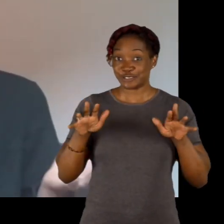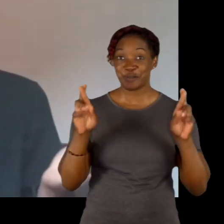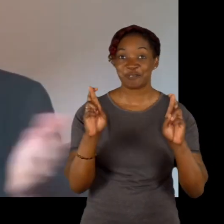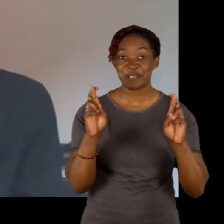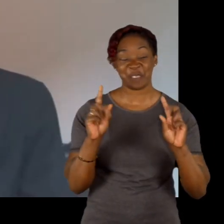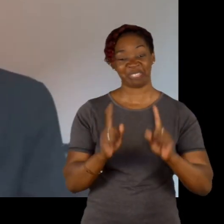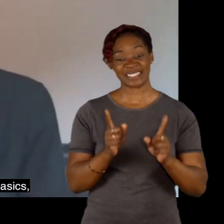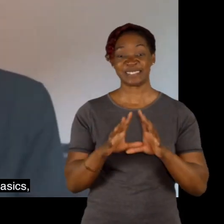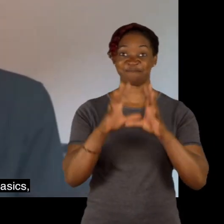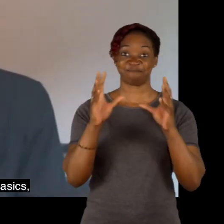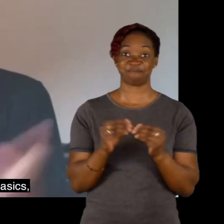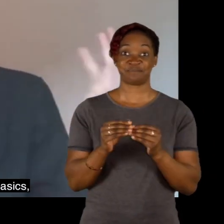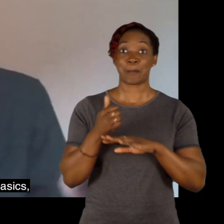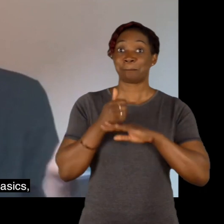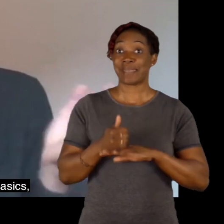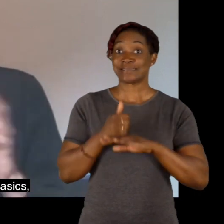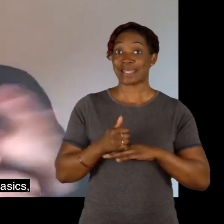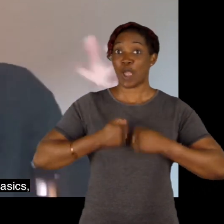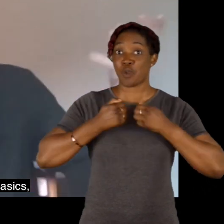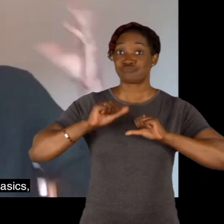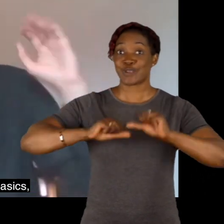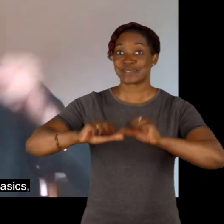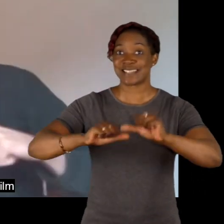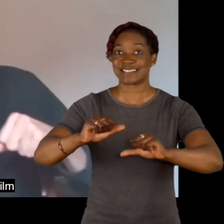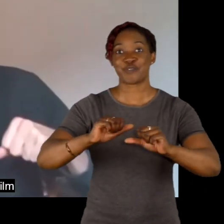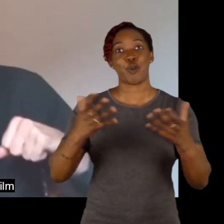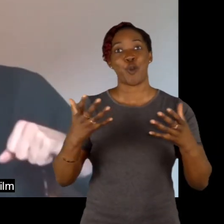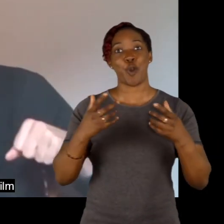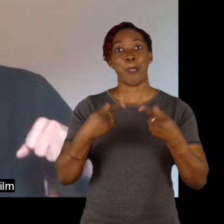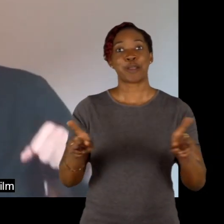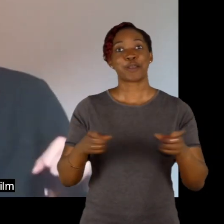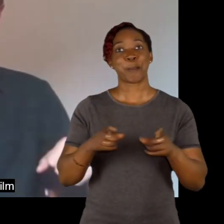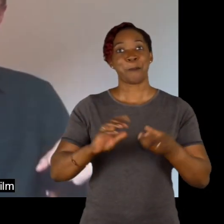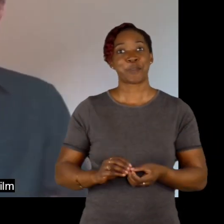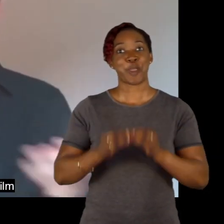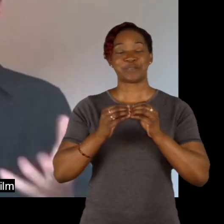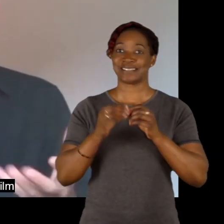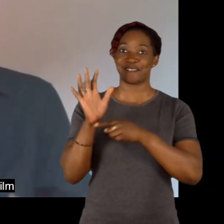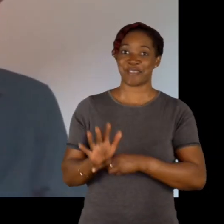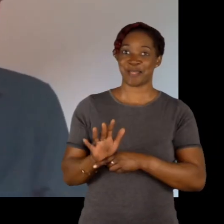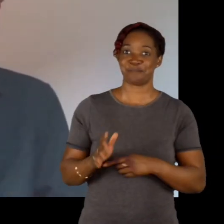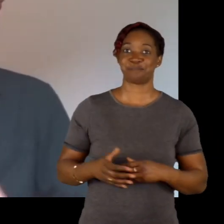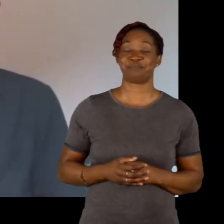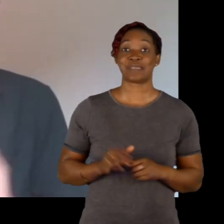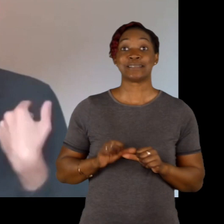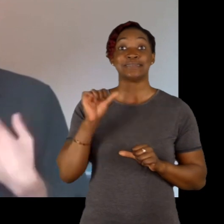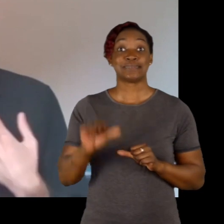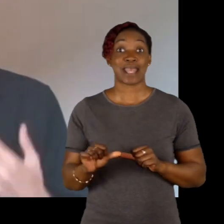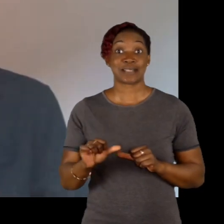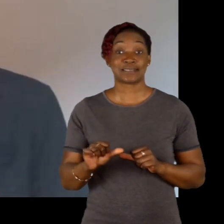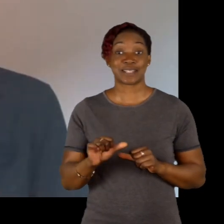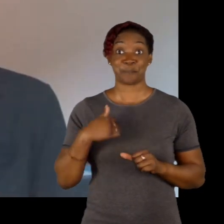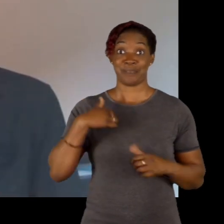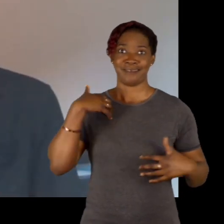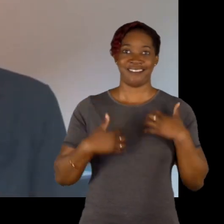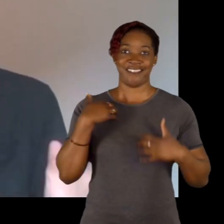it as well. So yeah, that sums up the basic sort of process for composing a film for me as a